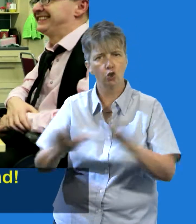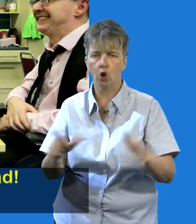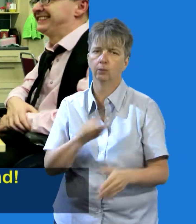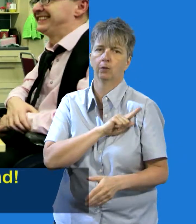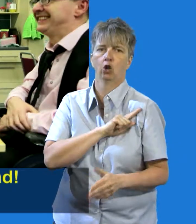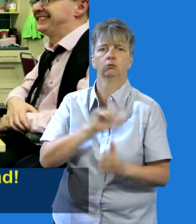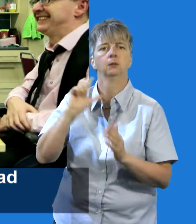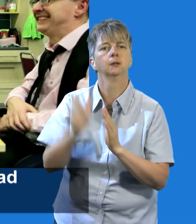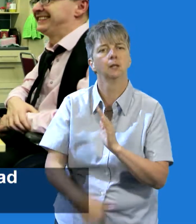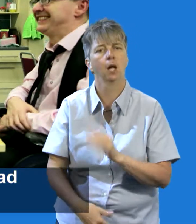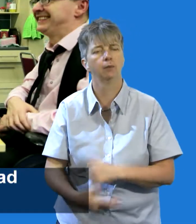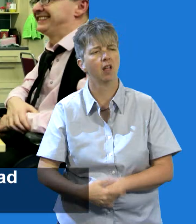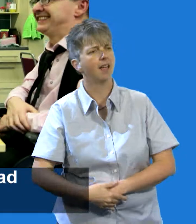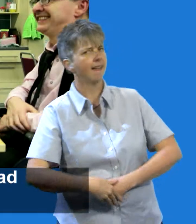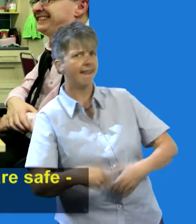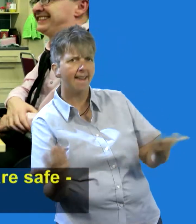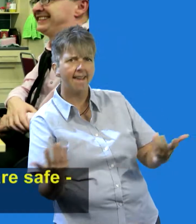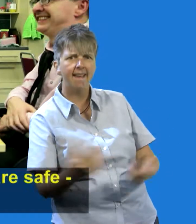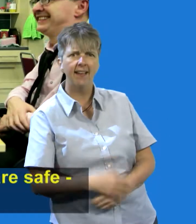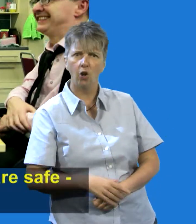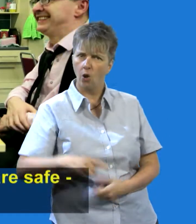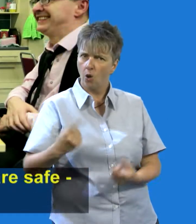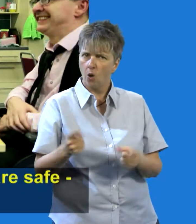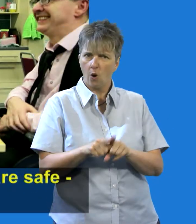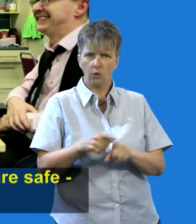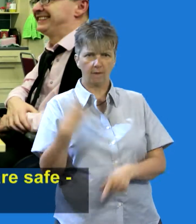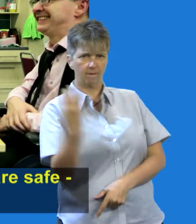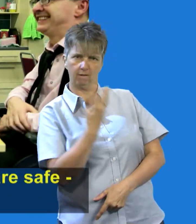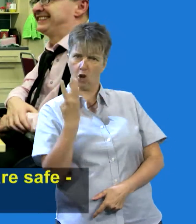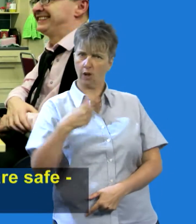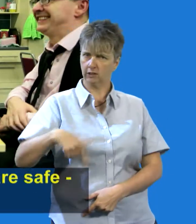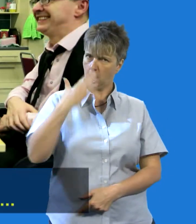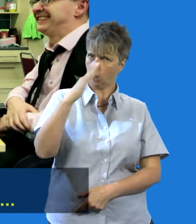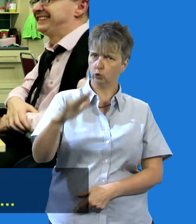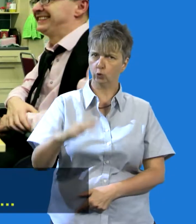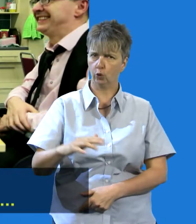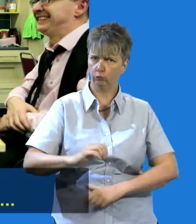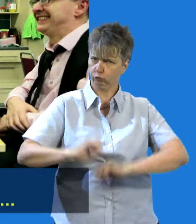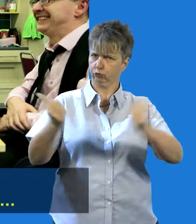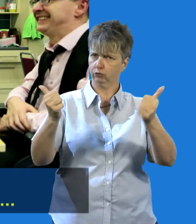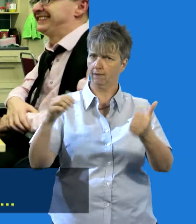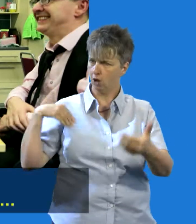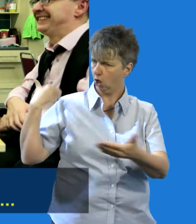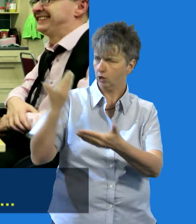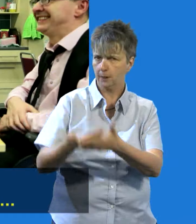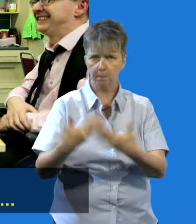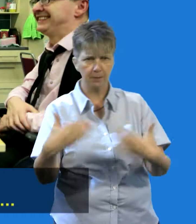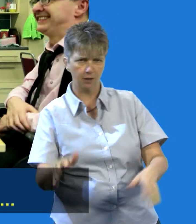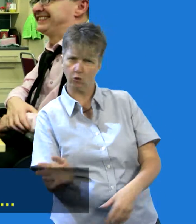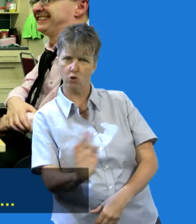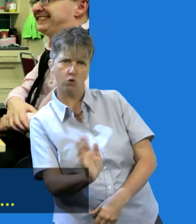are. Exactly. I'd say I'm pretty bad at you're looking okay, at don't it. worry. We're not pulling you, so you're safe. You're all right. We're too old and knackered, so